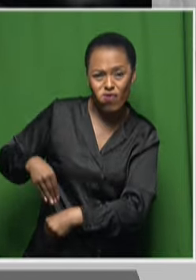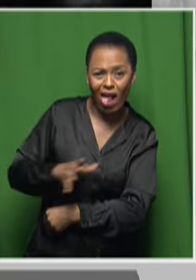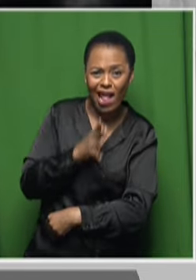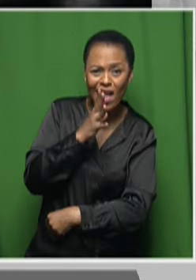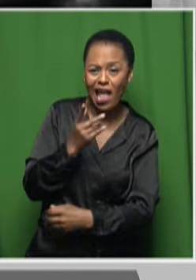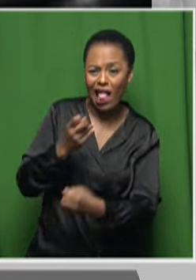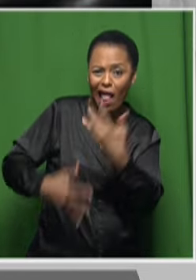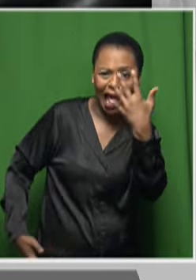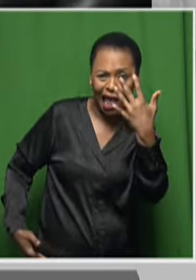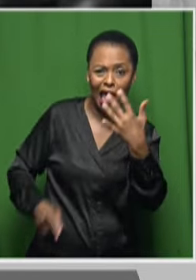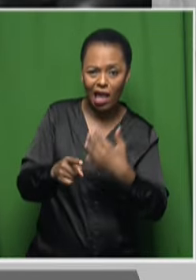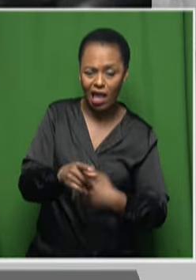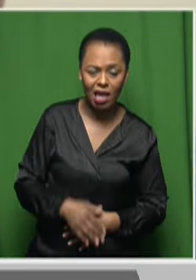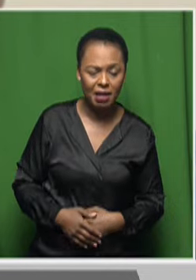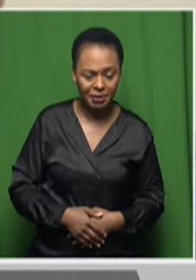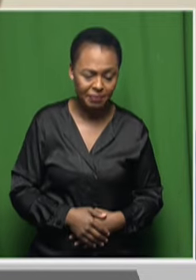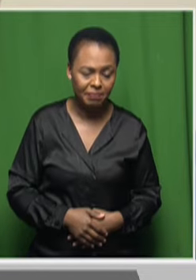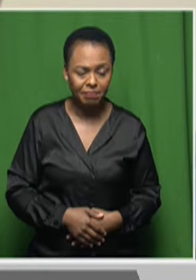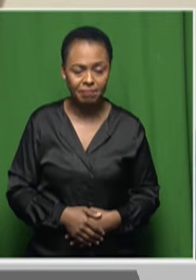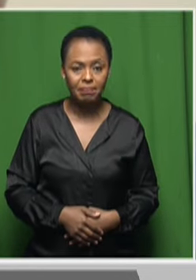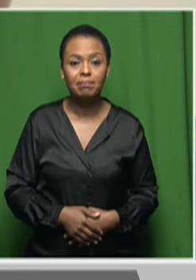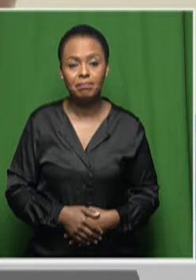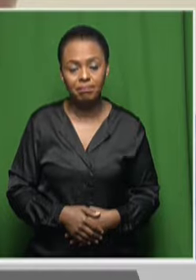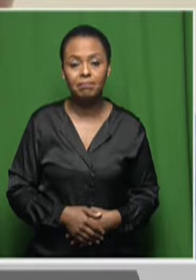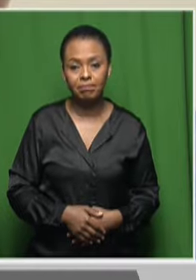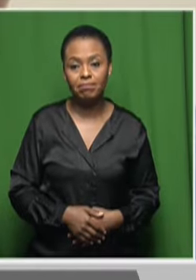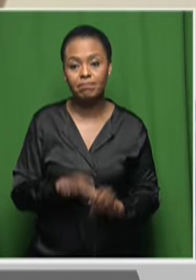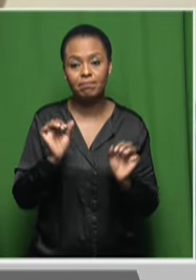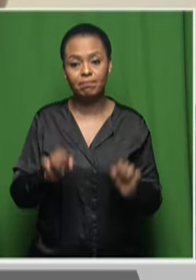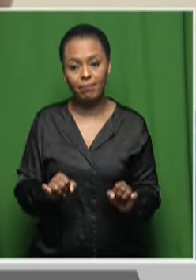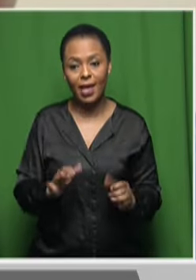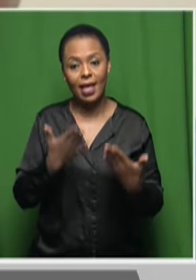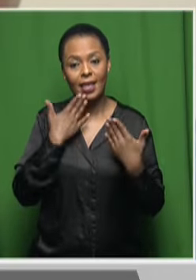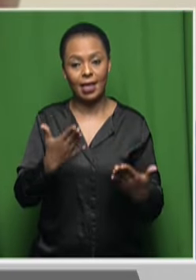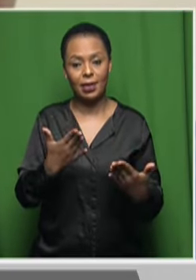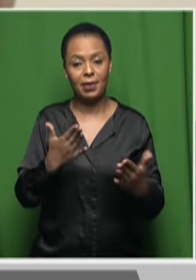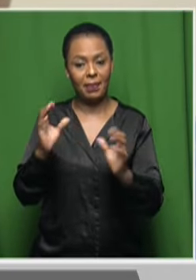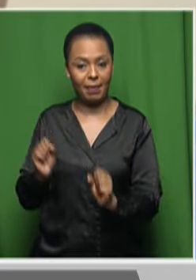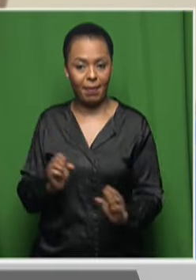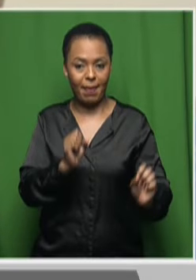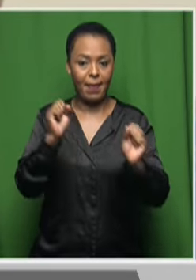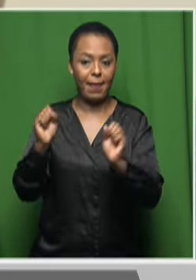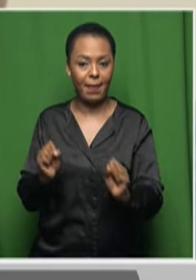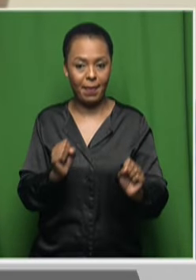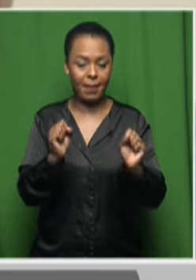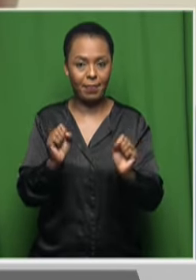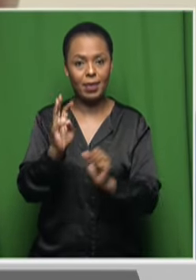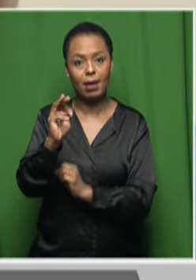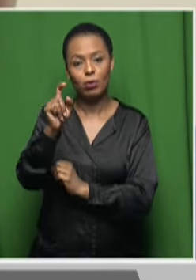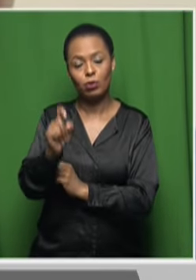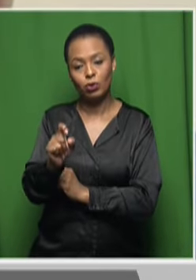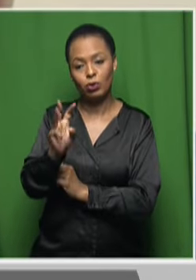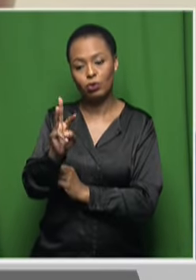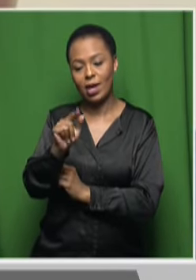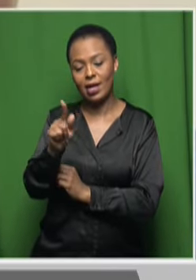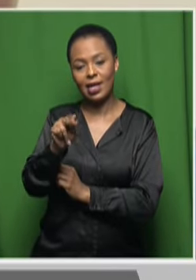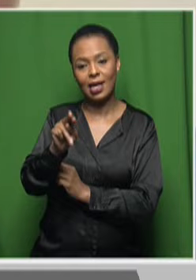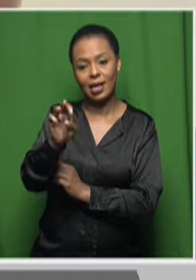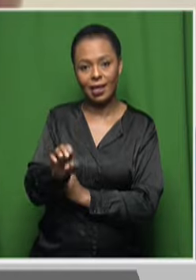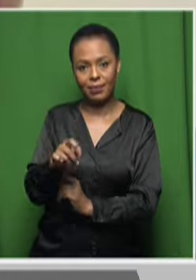it. We leave it there. Thank you. Thank you so much for talking to us about this. Mzwanele Nyhontso, who is